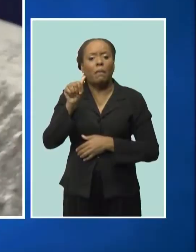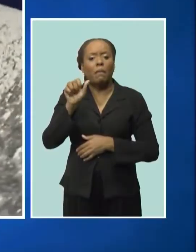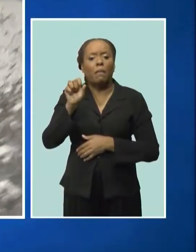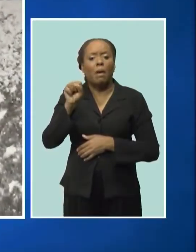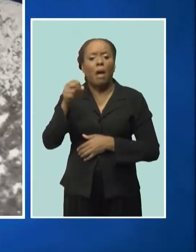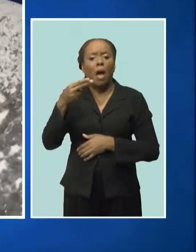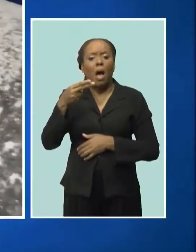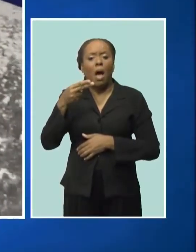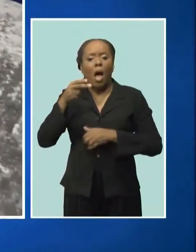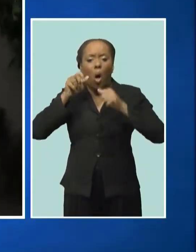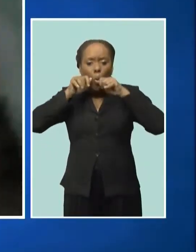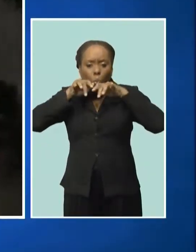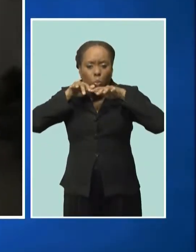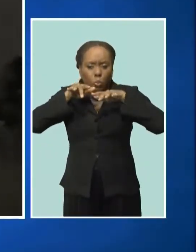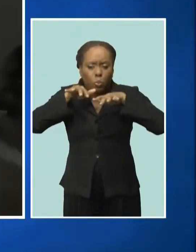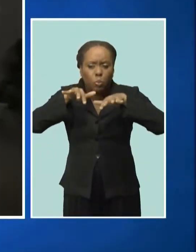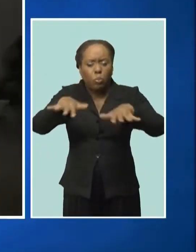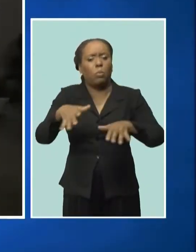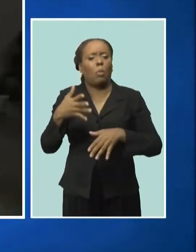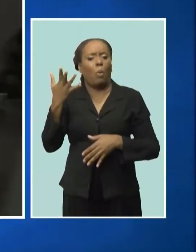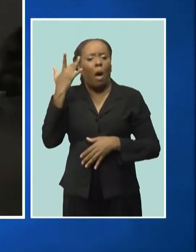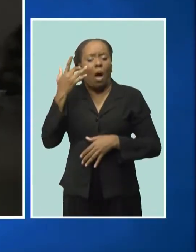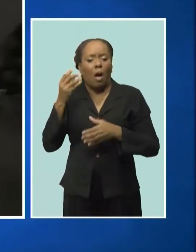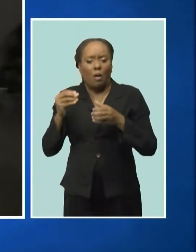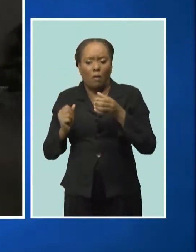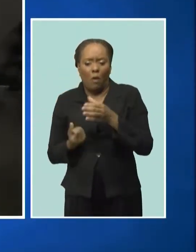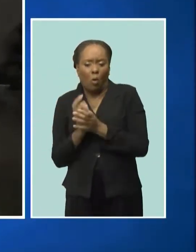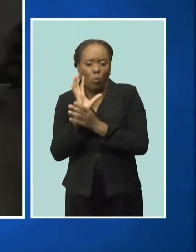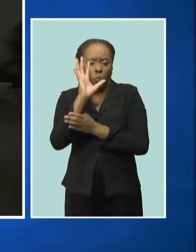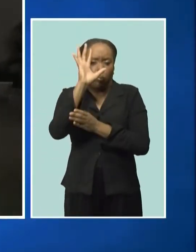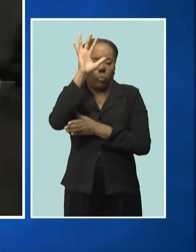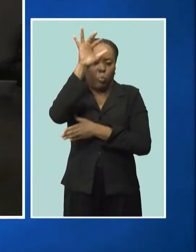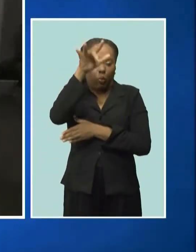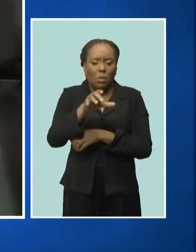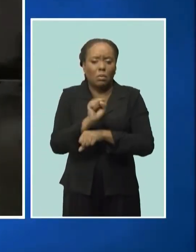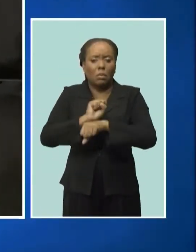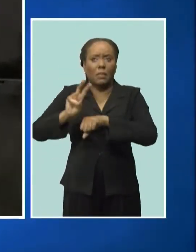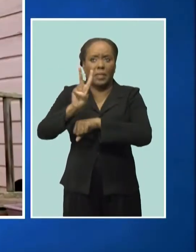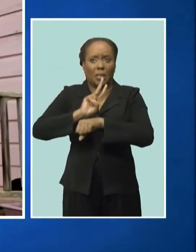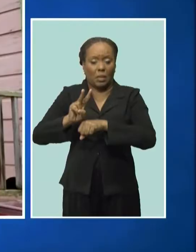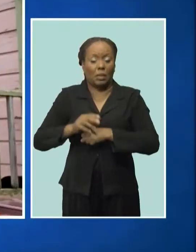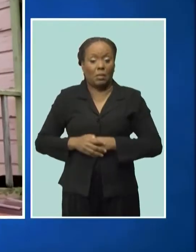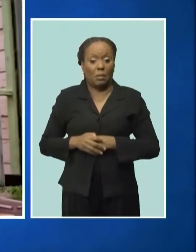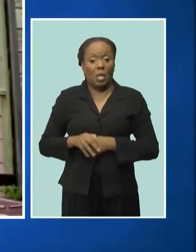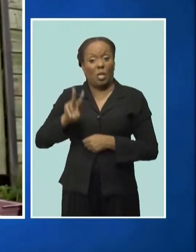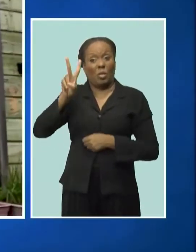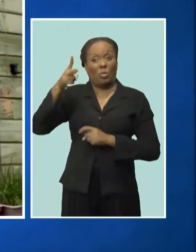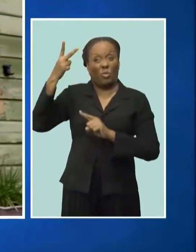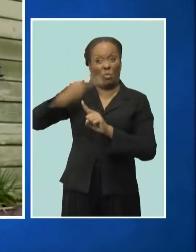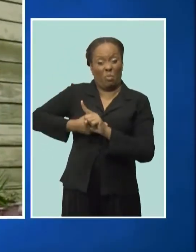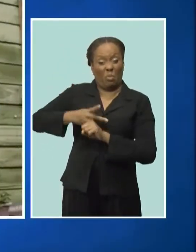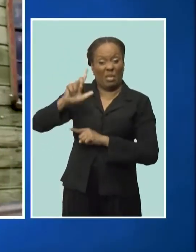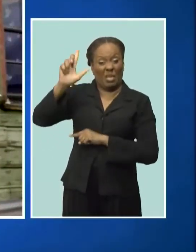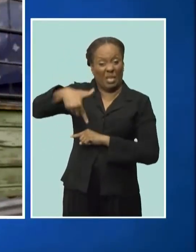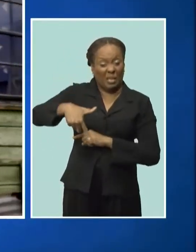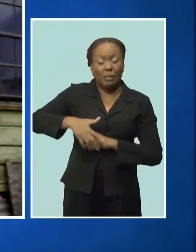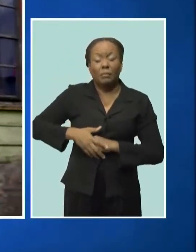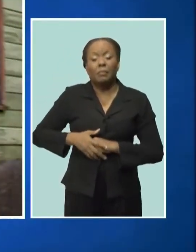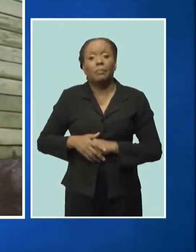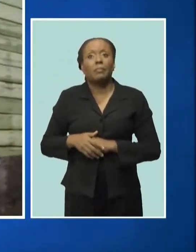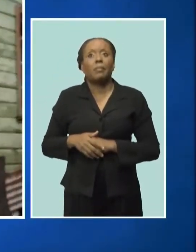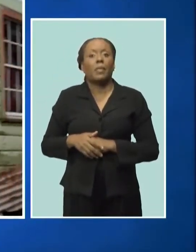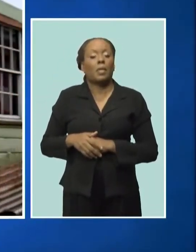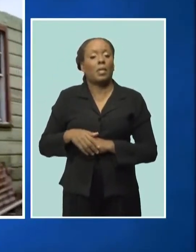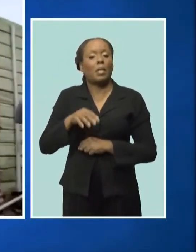La Soufrière volcano in St. Vincent and the Grenadines. 2 months later in June, Barbados was devastated by a